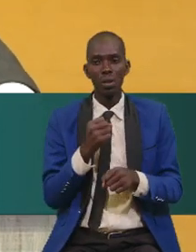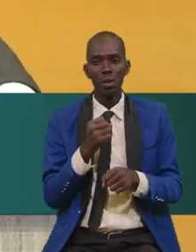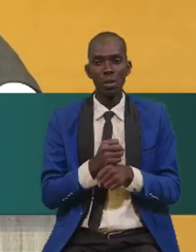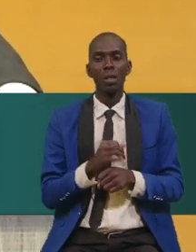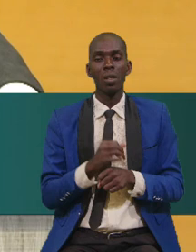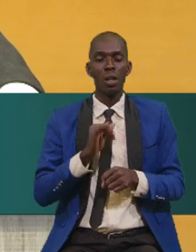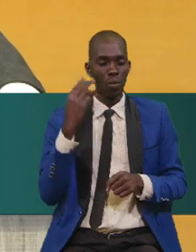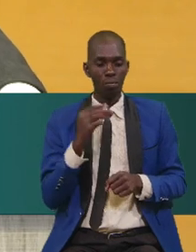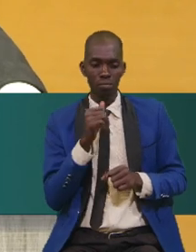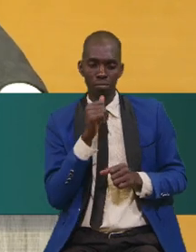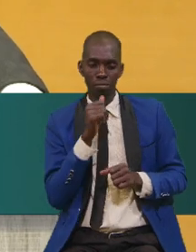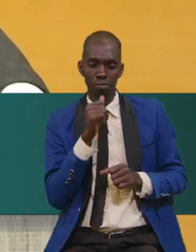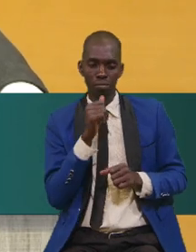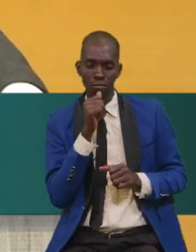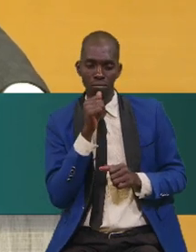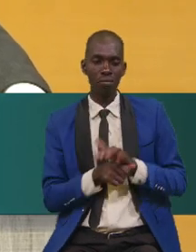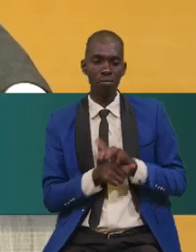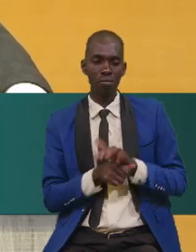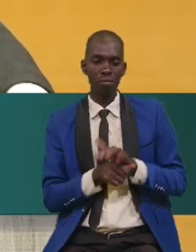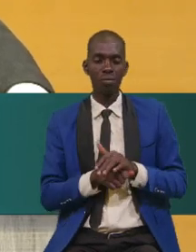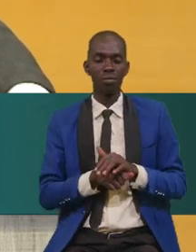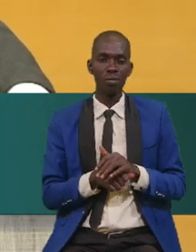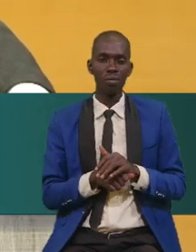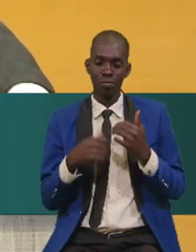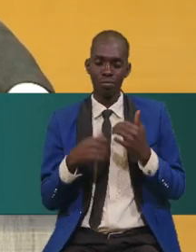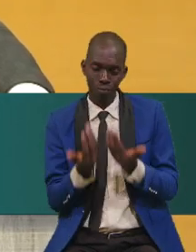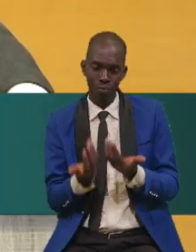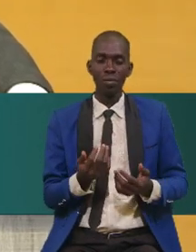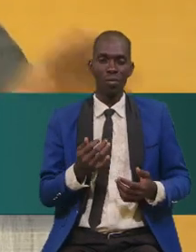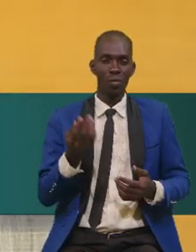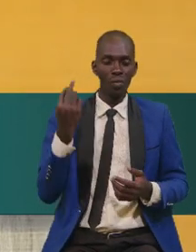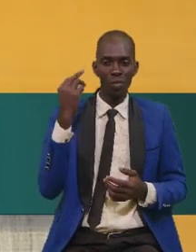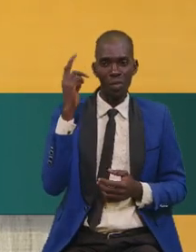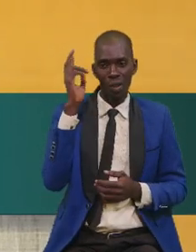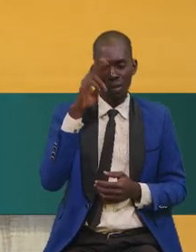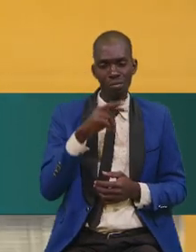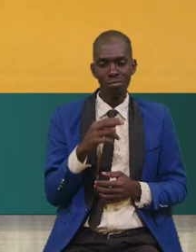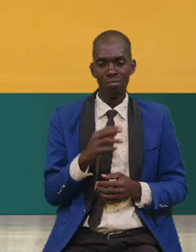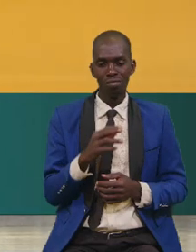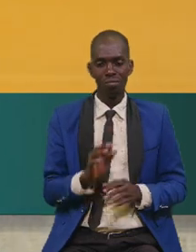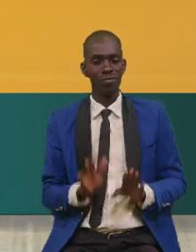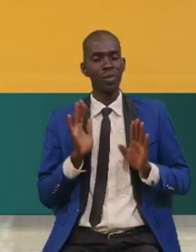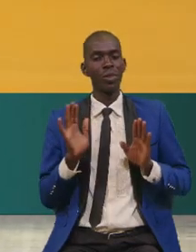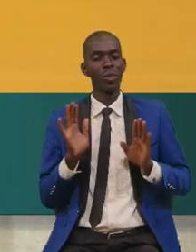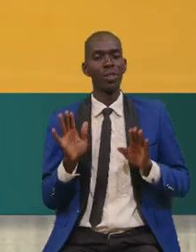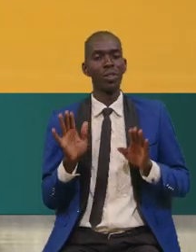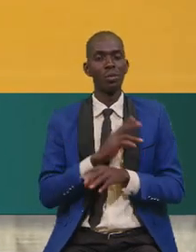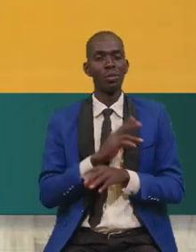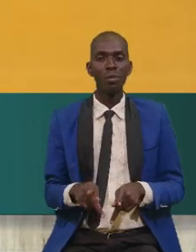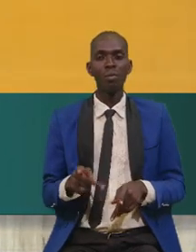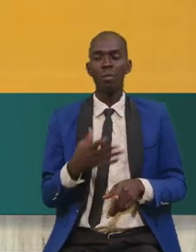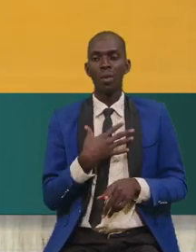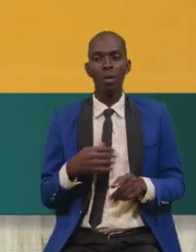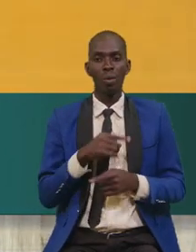shyness, the cowardice, the fear. And even when I started talking to people, I